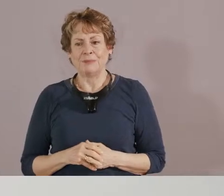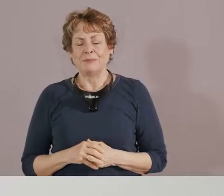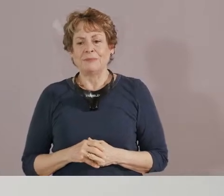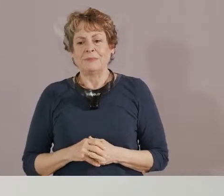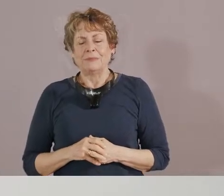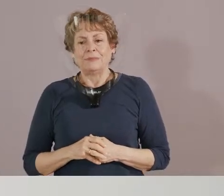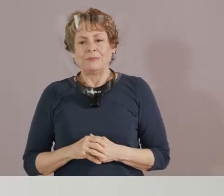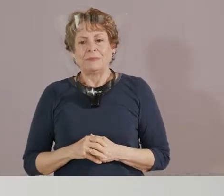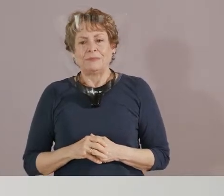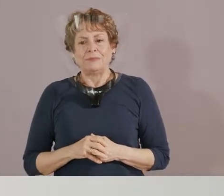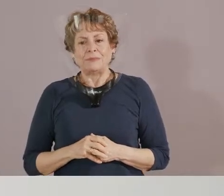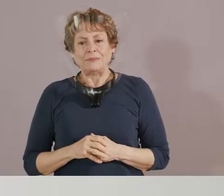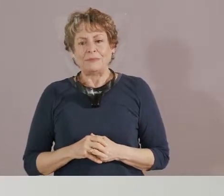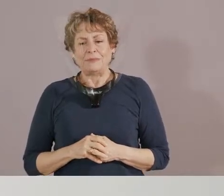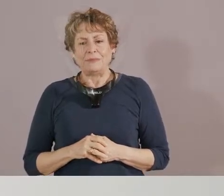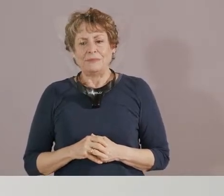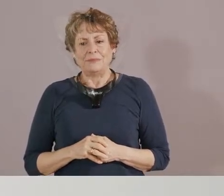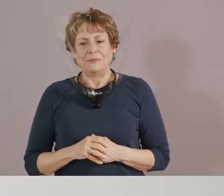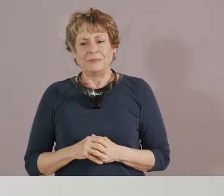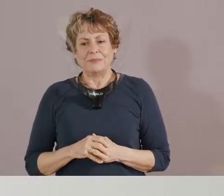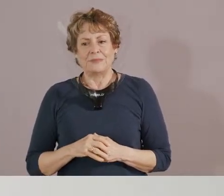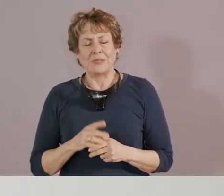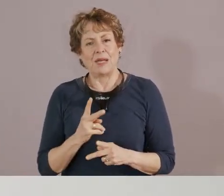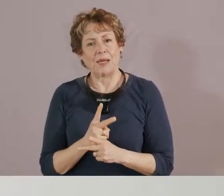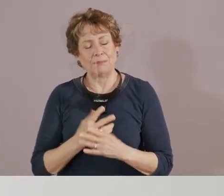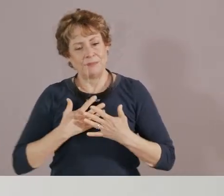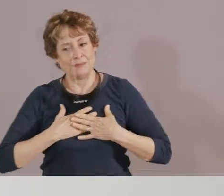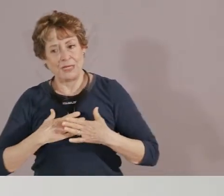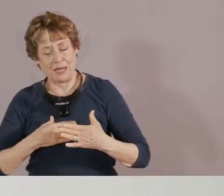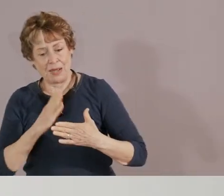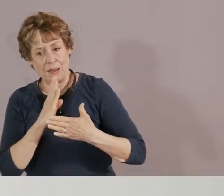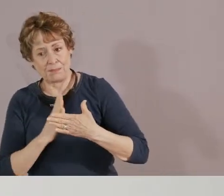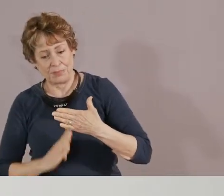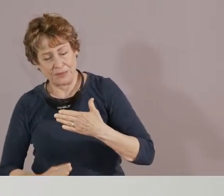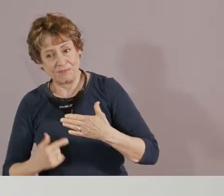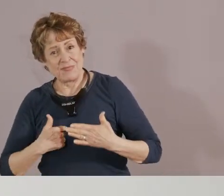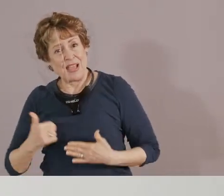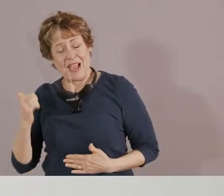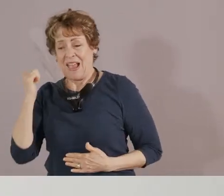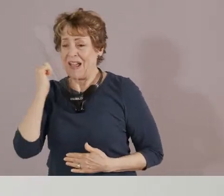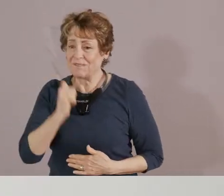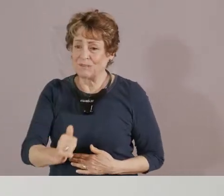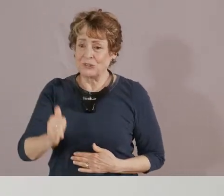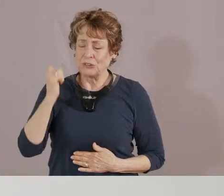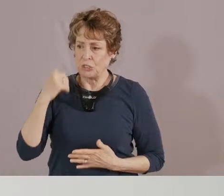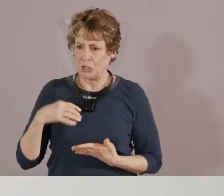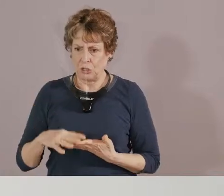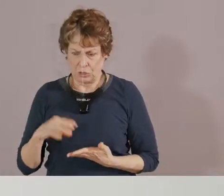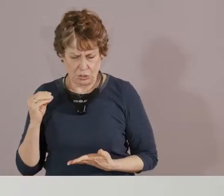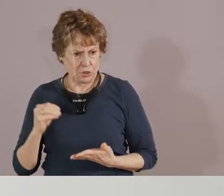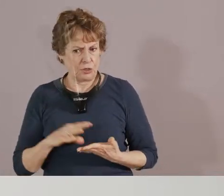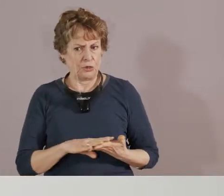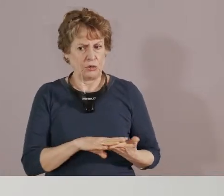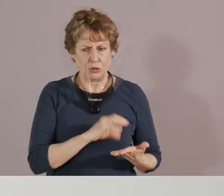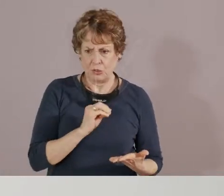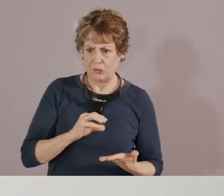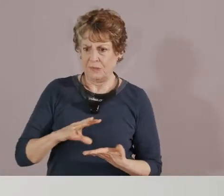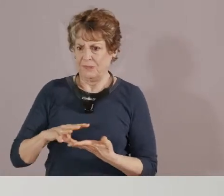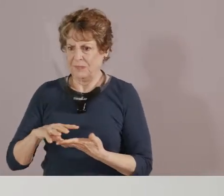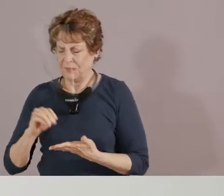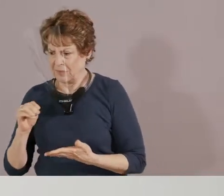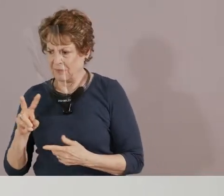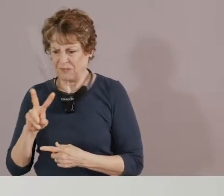think, every day we are still learning things about this virus, and this virus is challenging us in